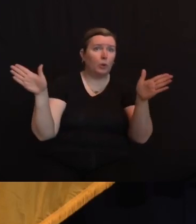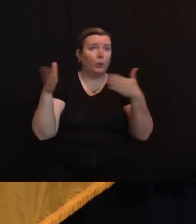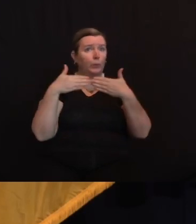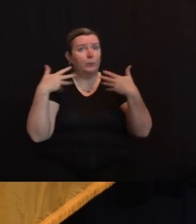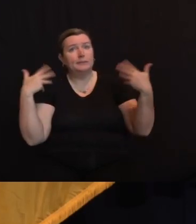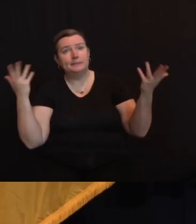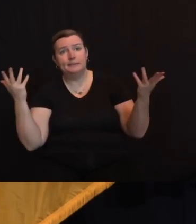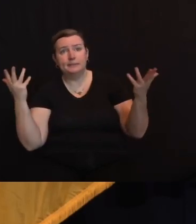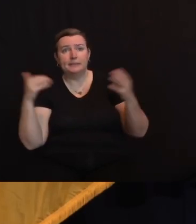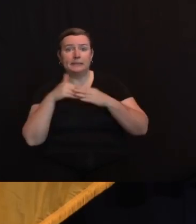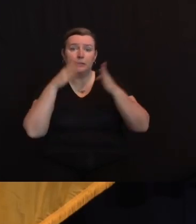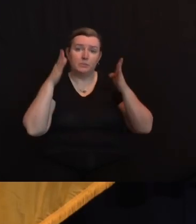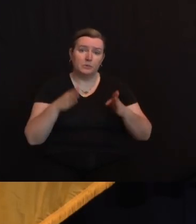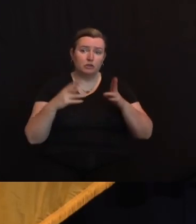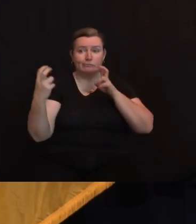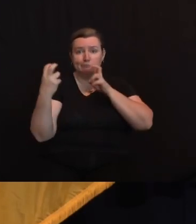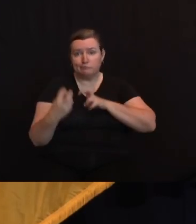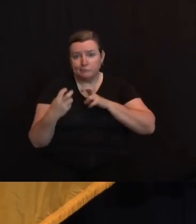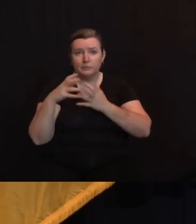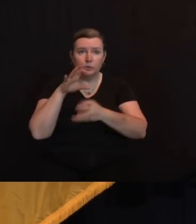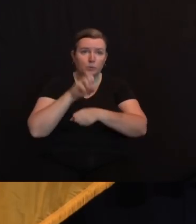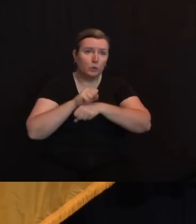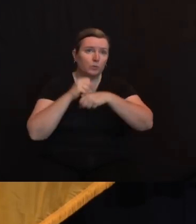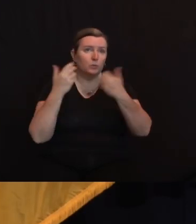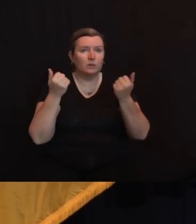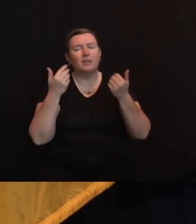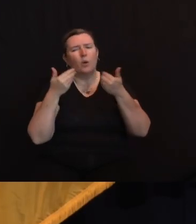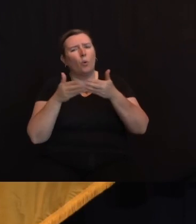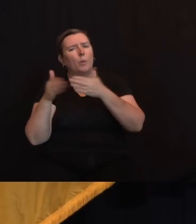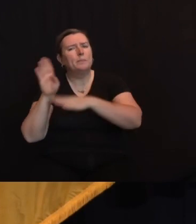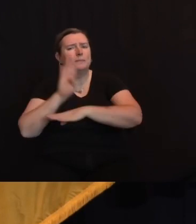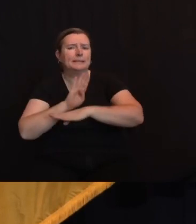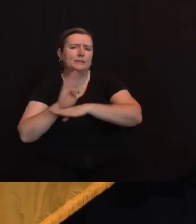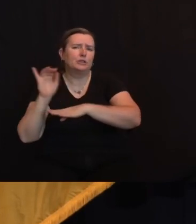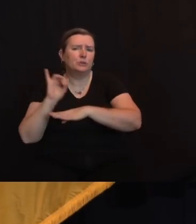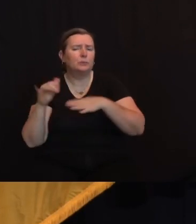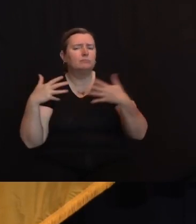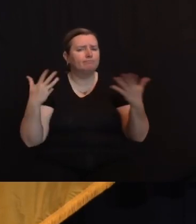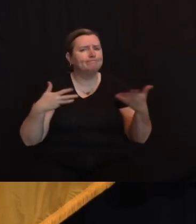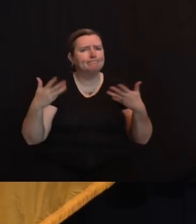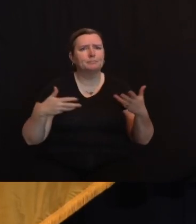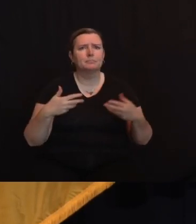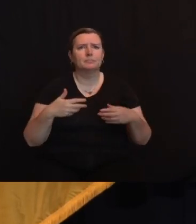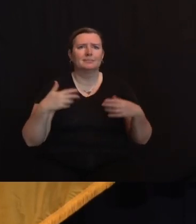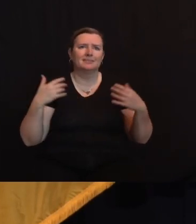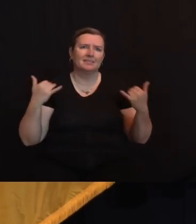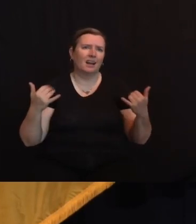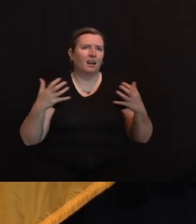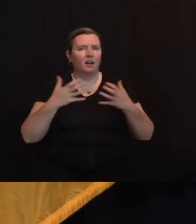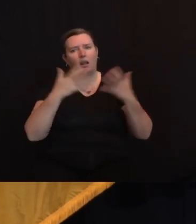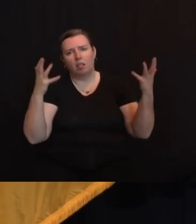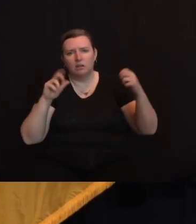as much as we can here, to reopen things, including still with the challenges. We have the Motor Vehicles